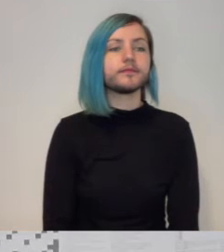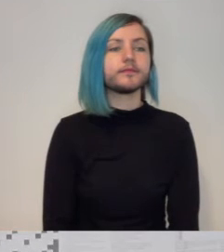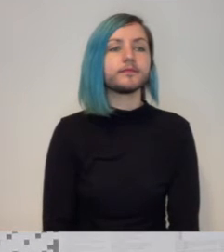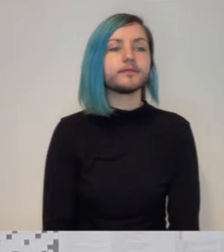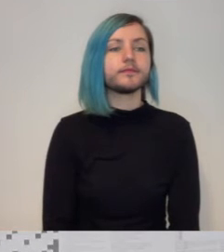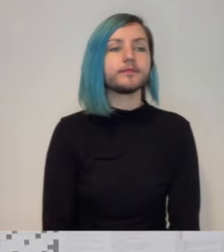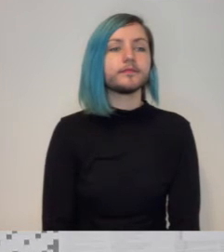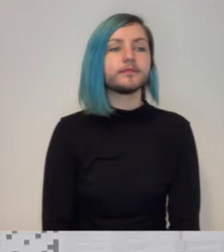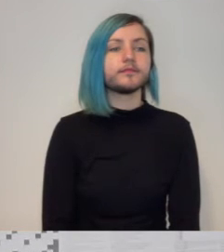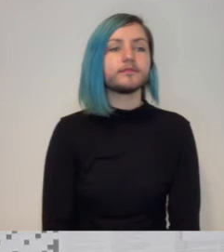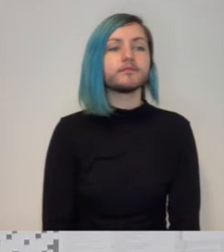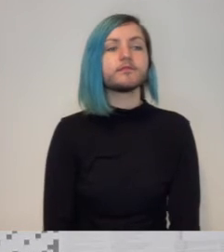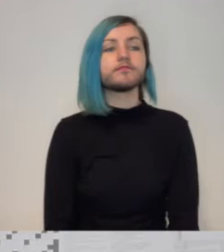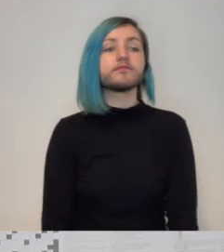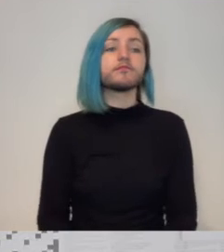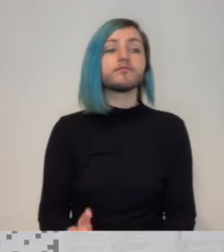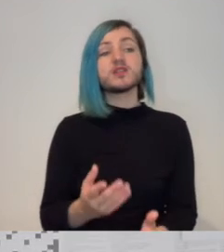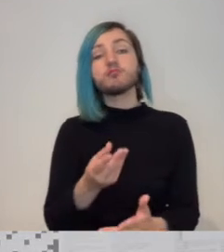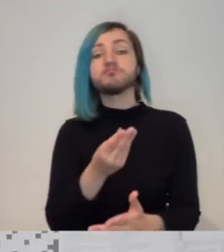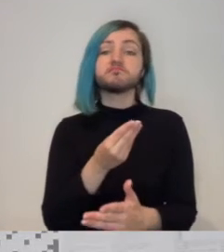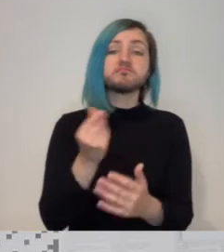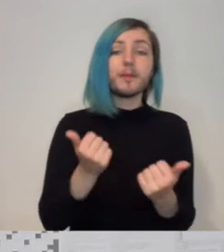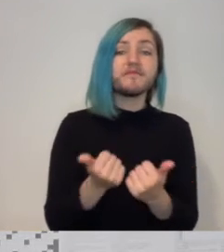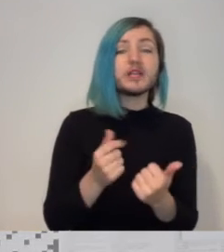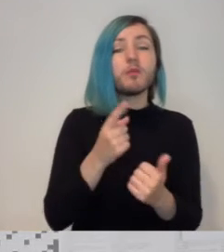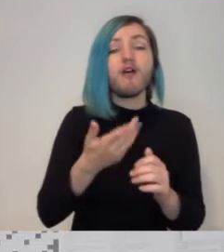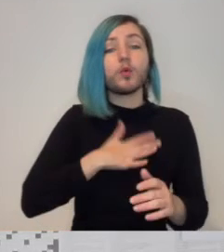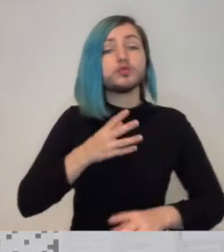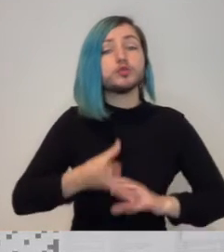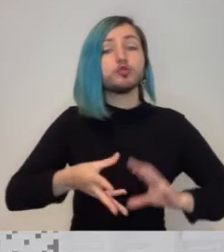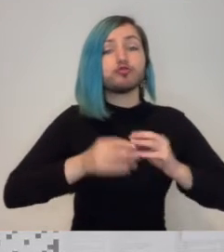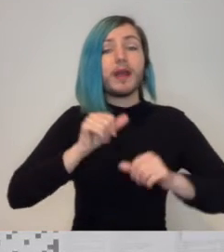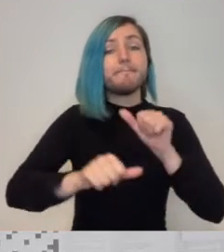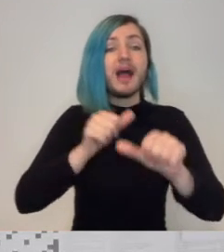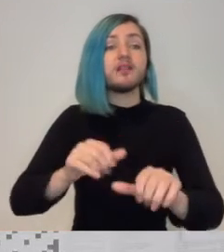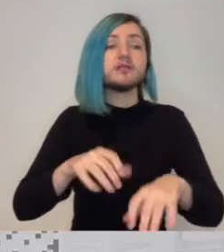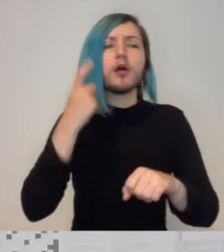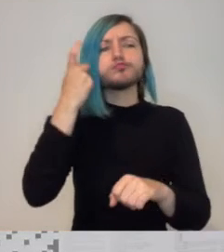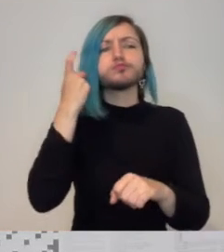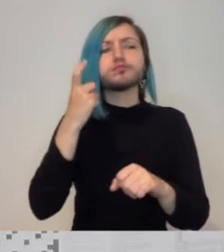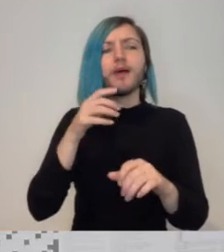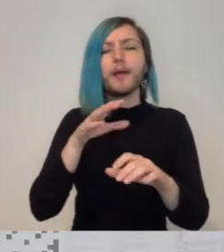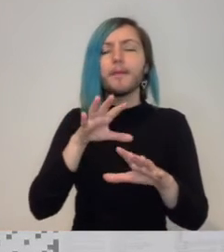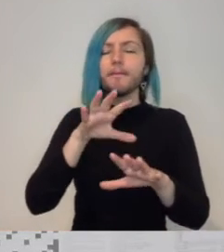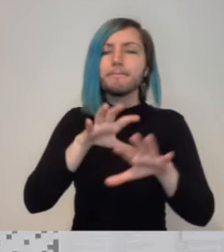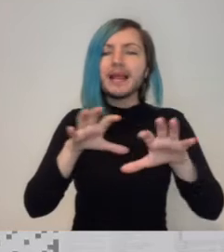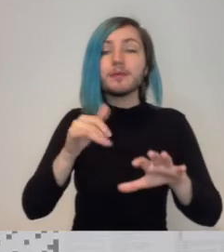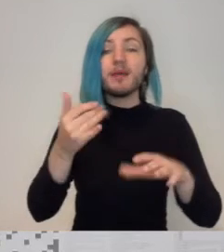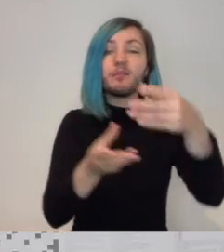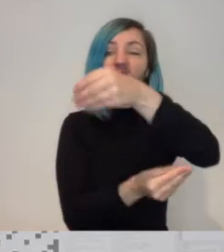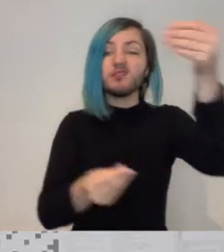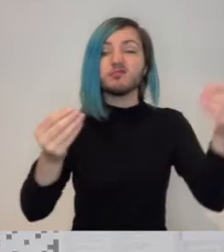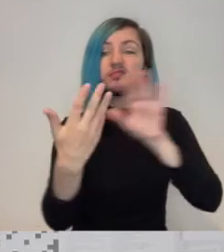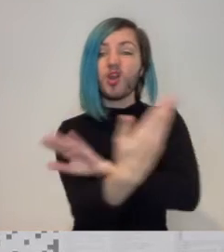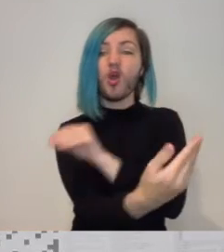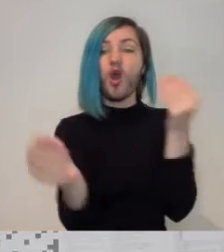So there's some that's already done, but if you want to create a pattern, you can just start thinking about placement. You might want to change the shape in the opposite